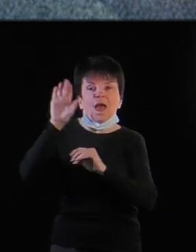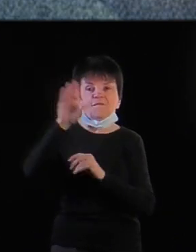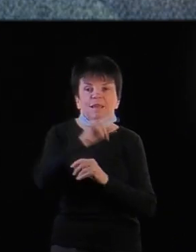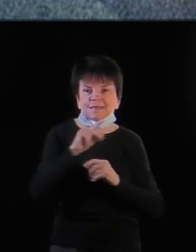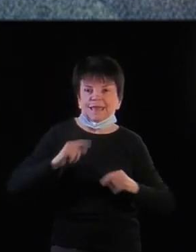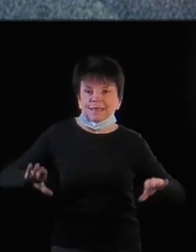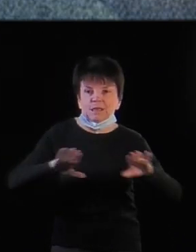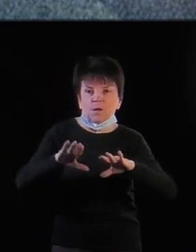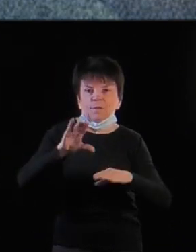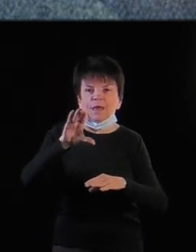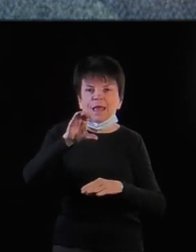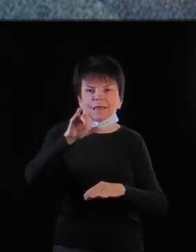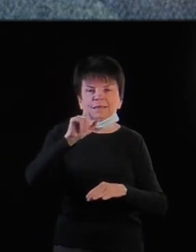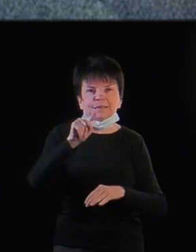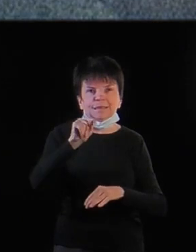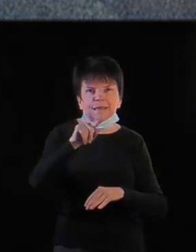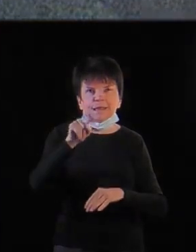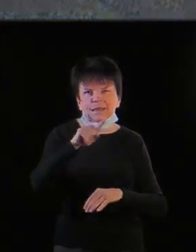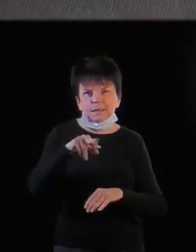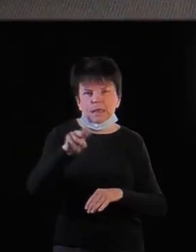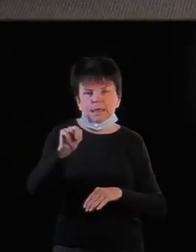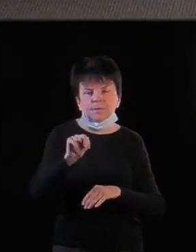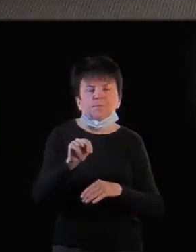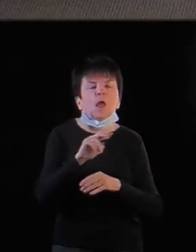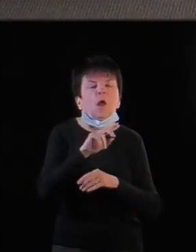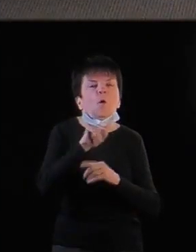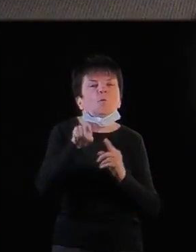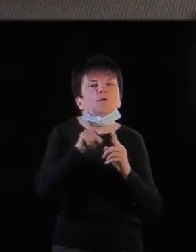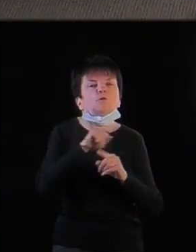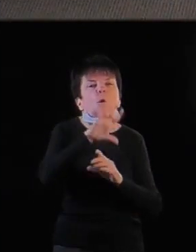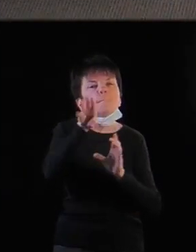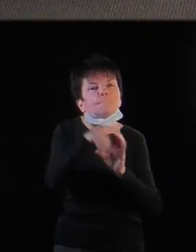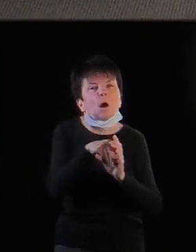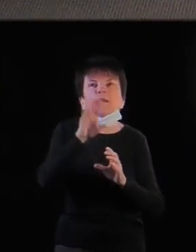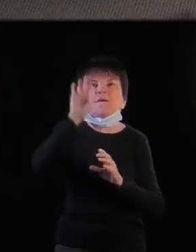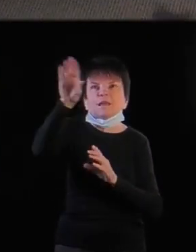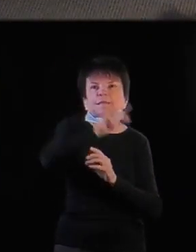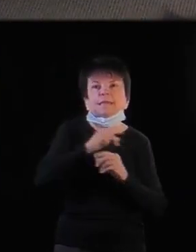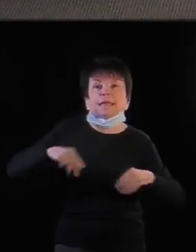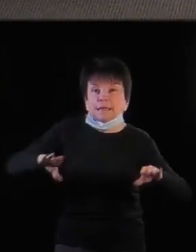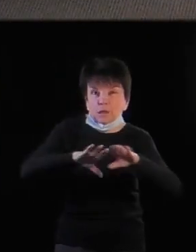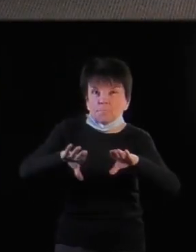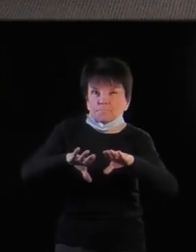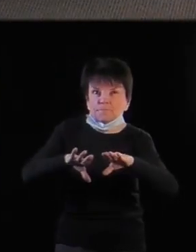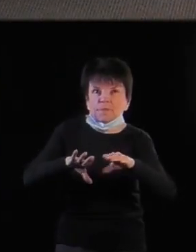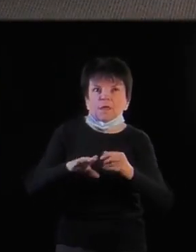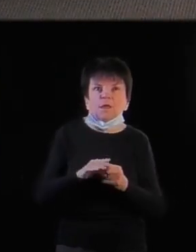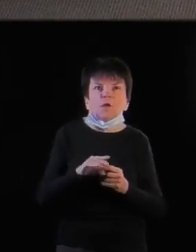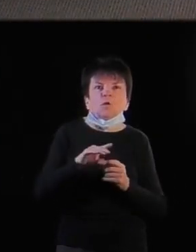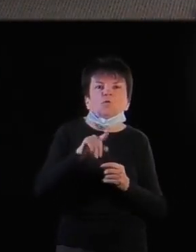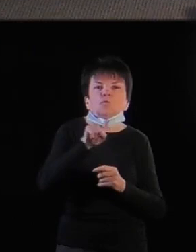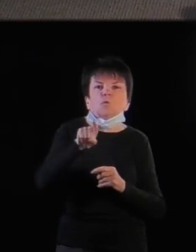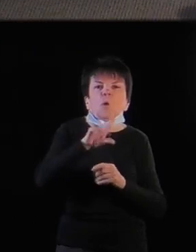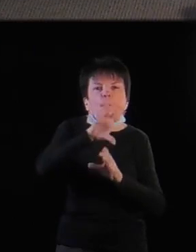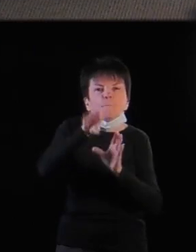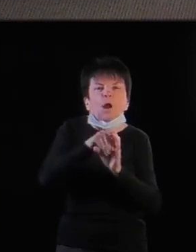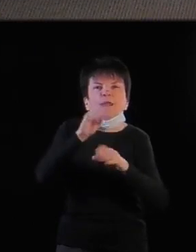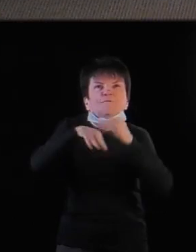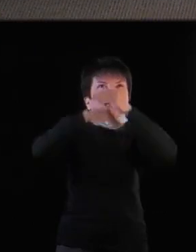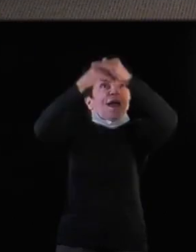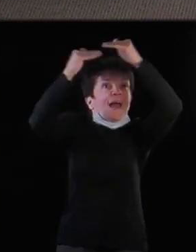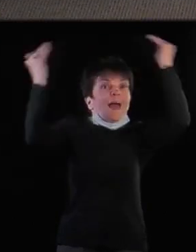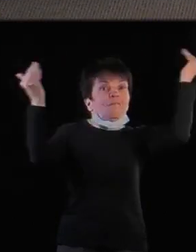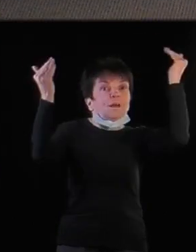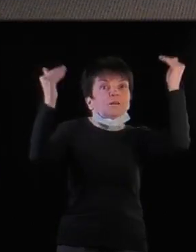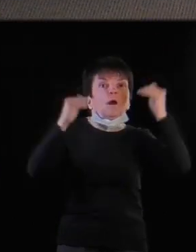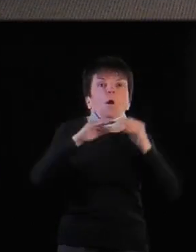Jesus Christ as your Savior and Lord, you become a citizen of God's kingdom, a part of heaven, so to speak,